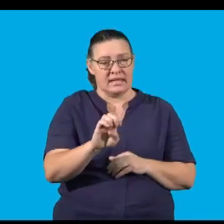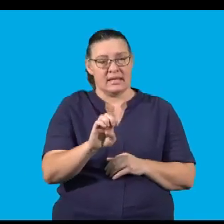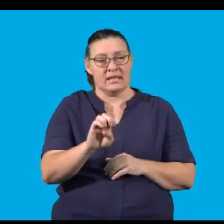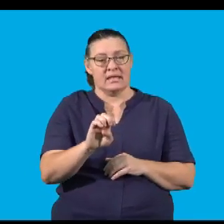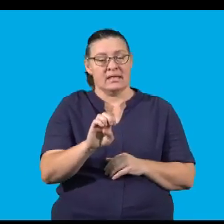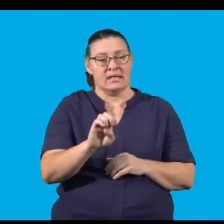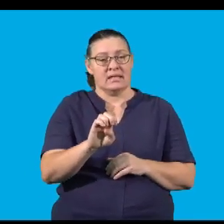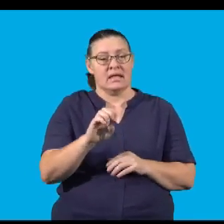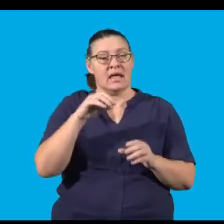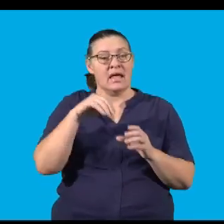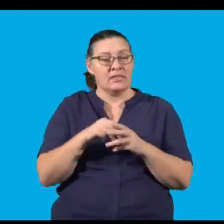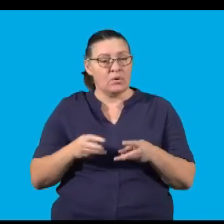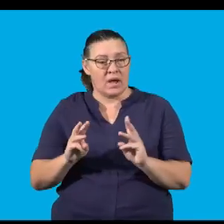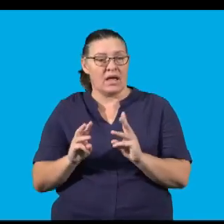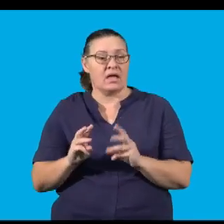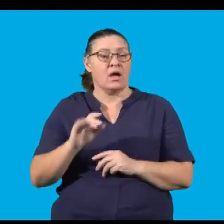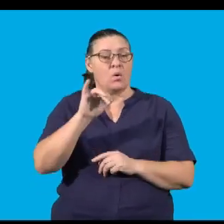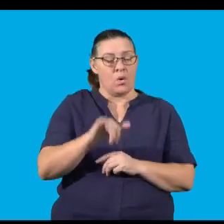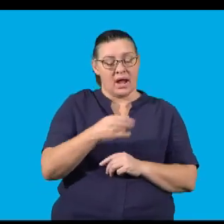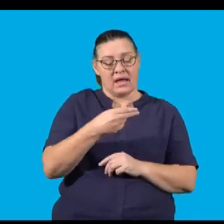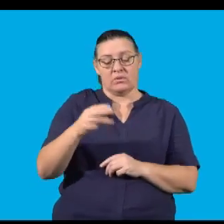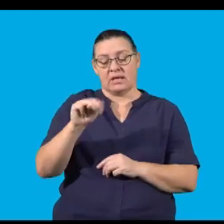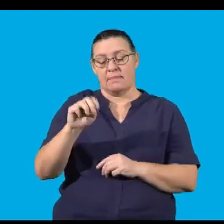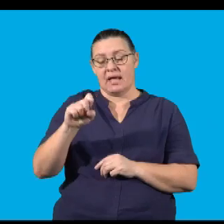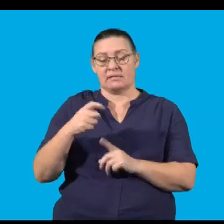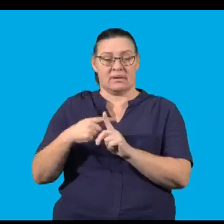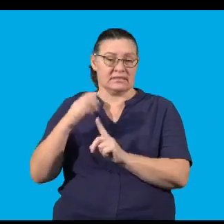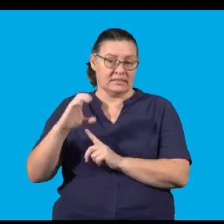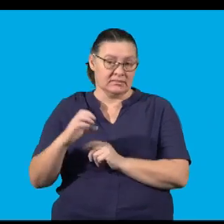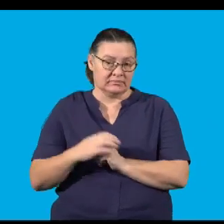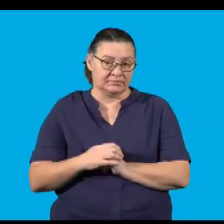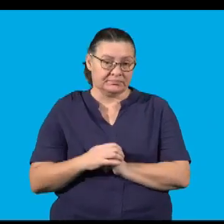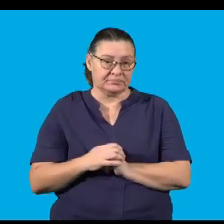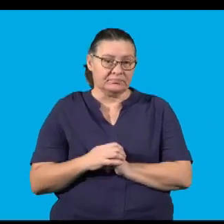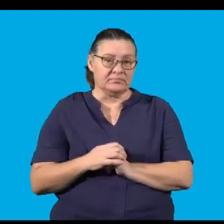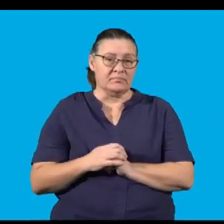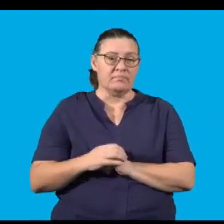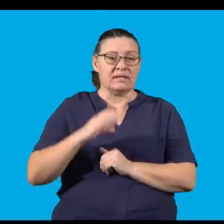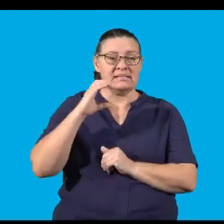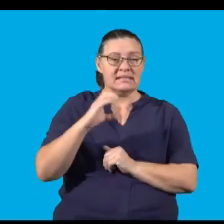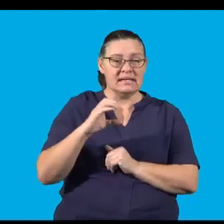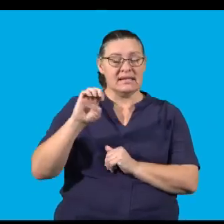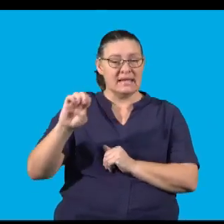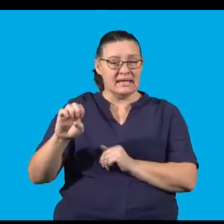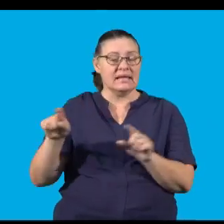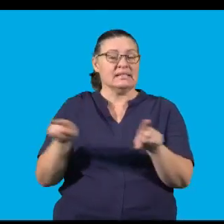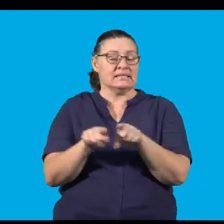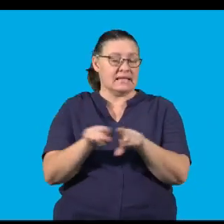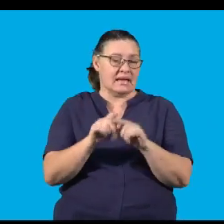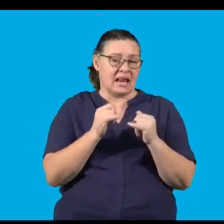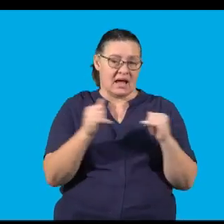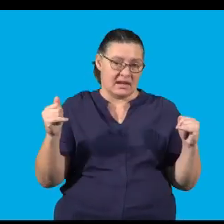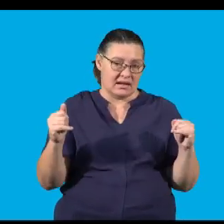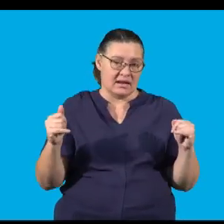to E in the form y equals mx plus c. Now, again, remember, C and E lie on the same straight